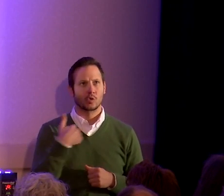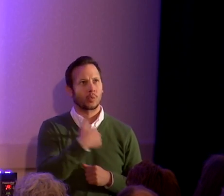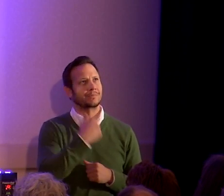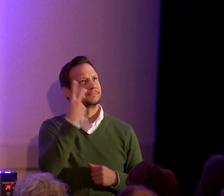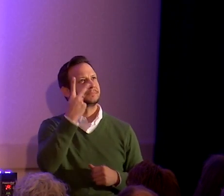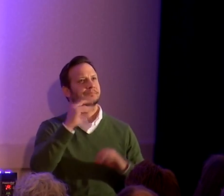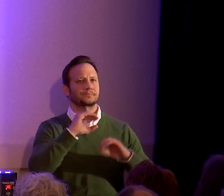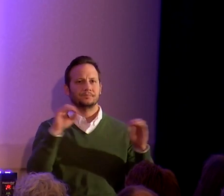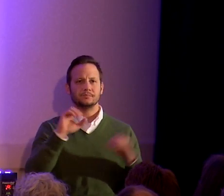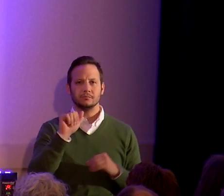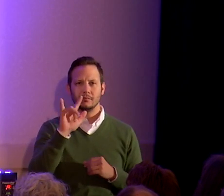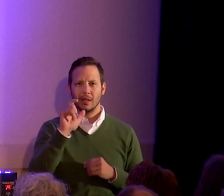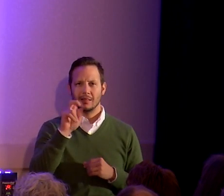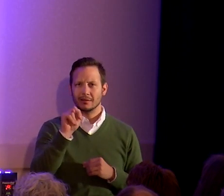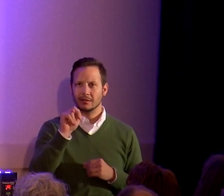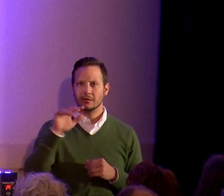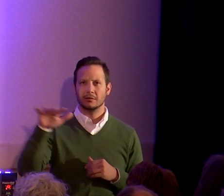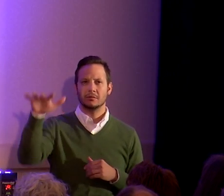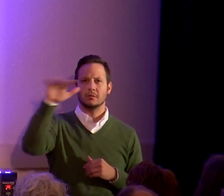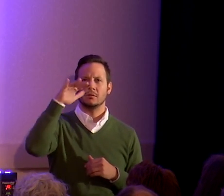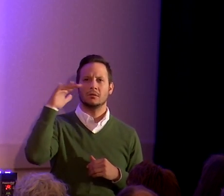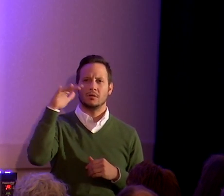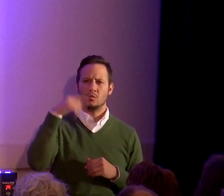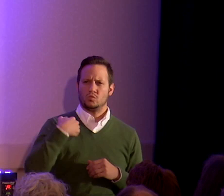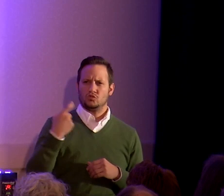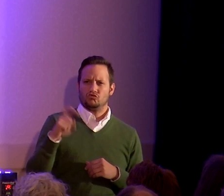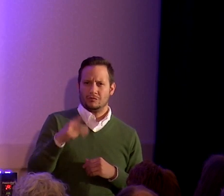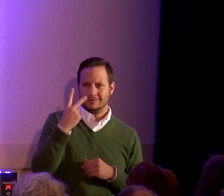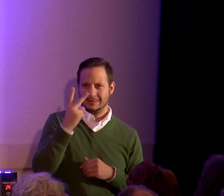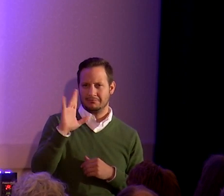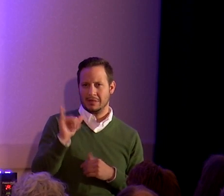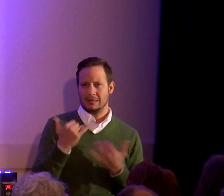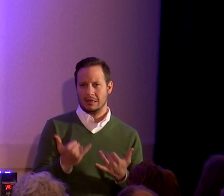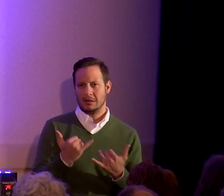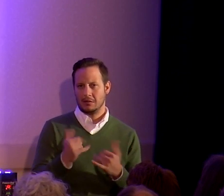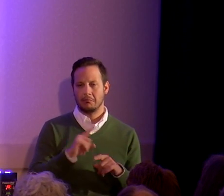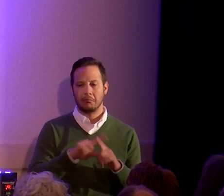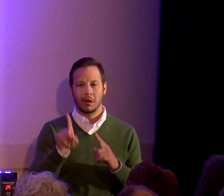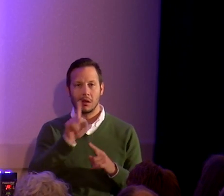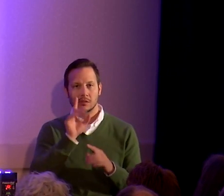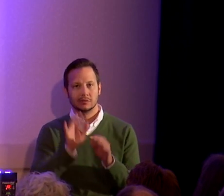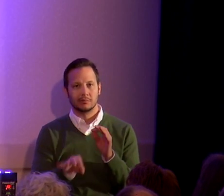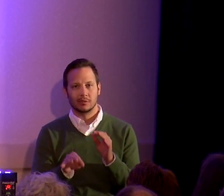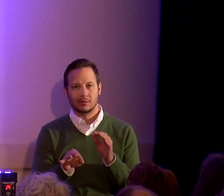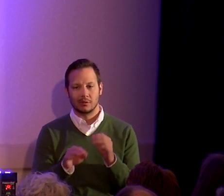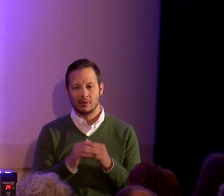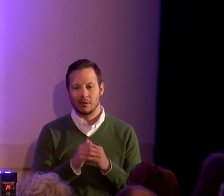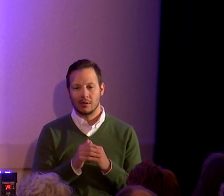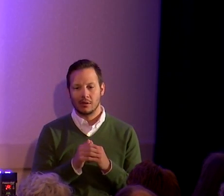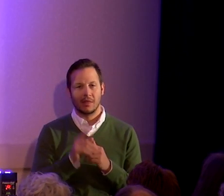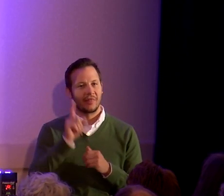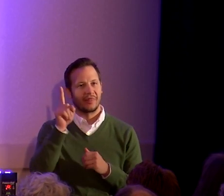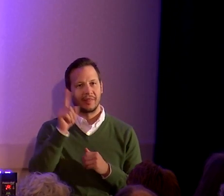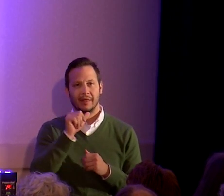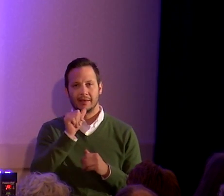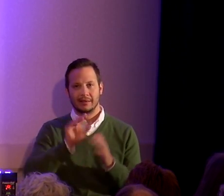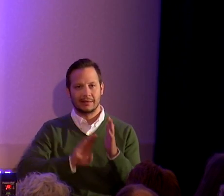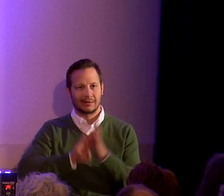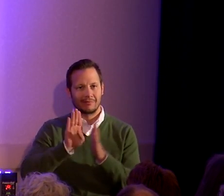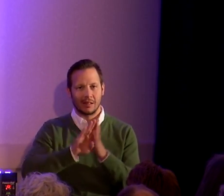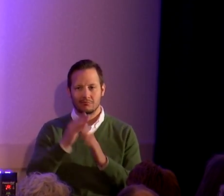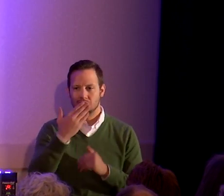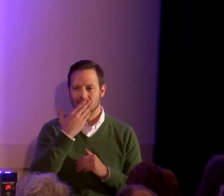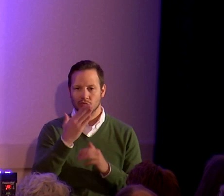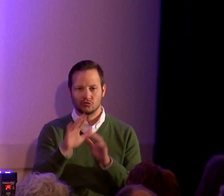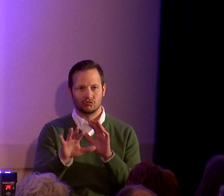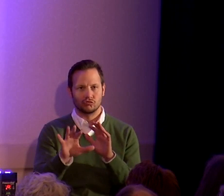of their life, when we should have seen signs of their life, it's very simple why we don't see signs of them. They did not develop a conscious choice